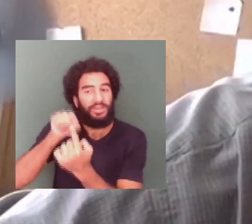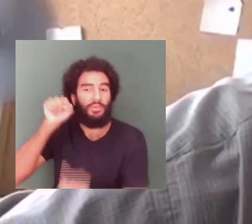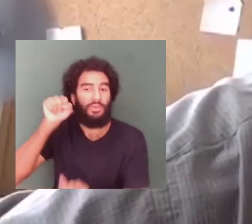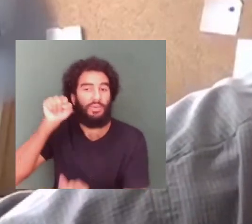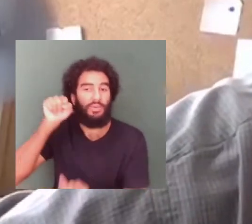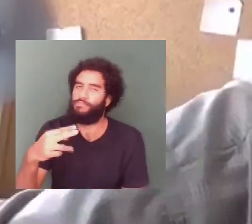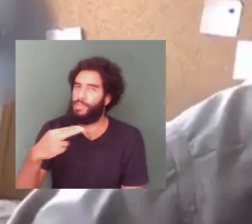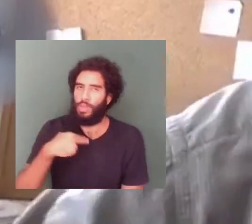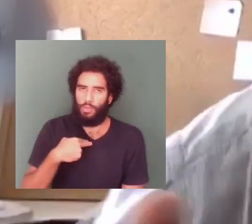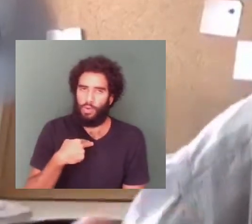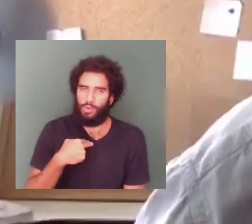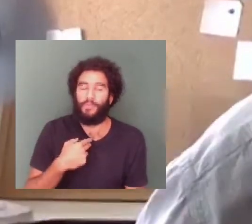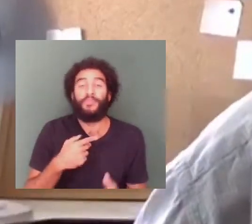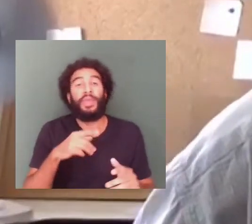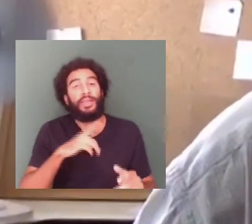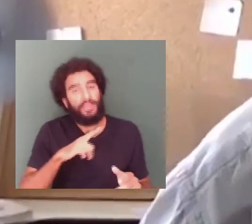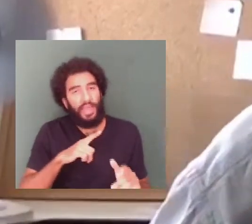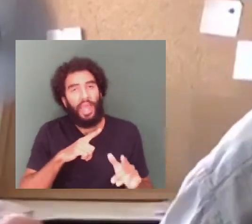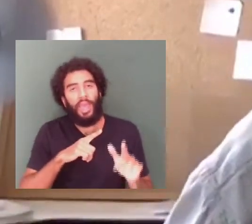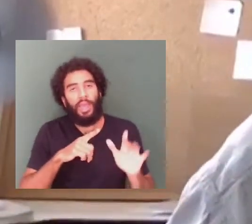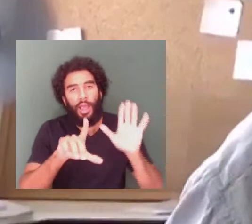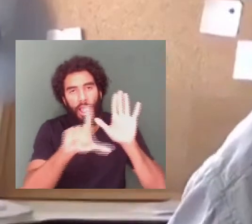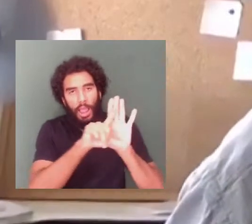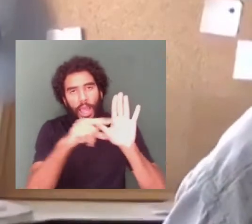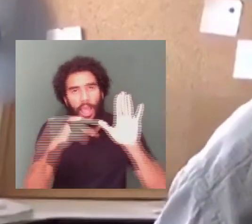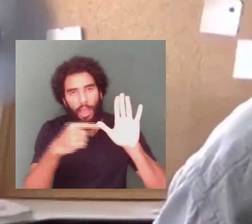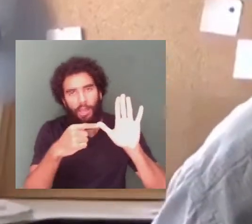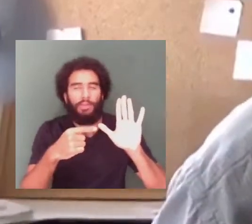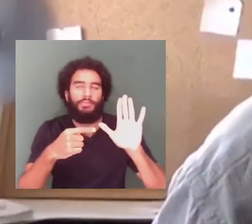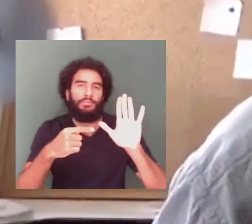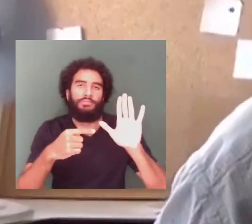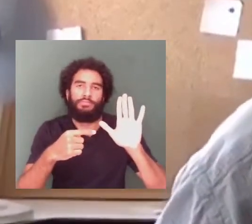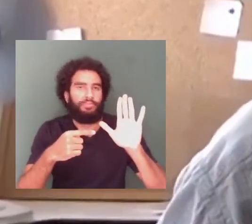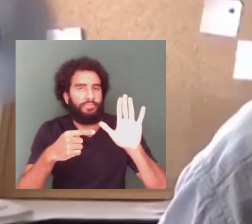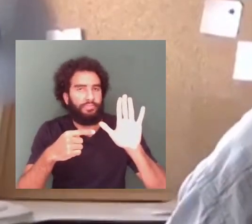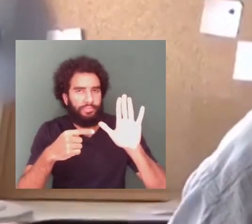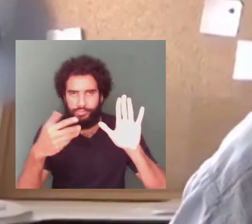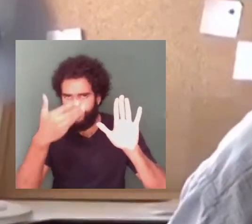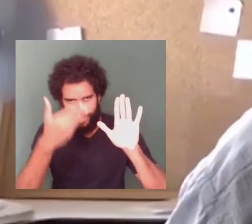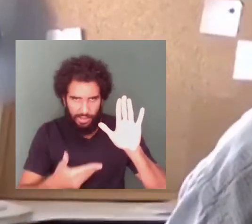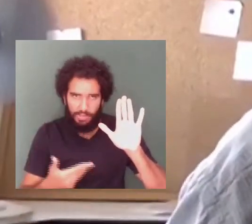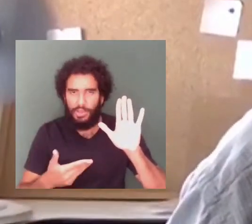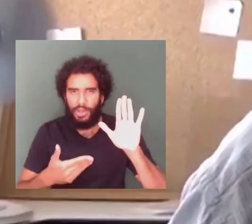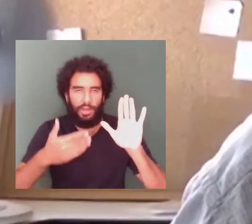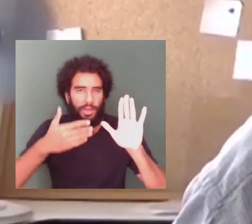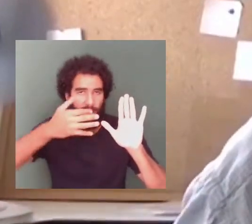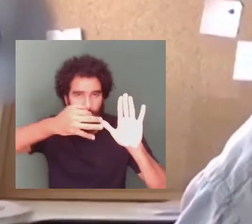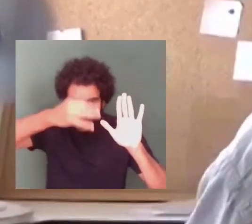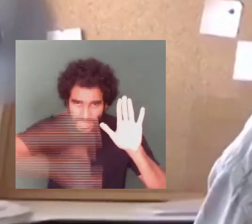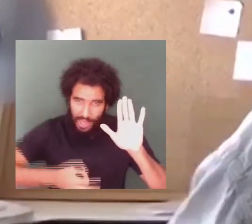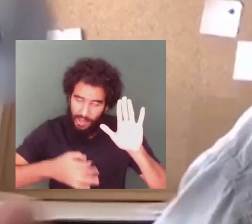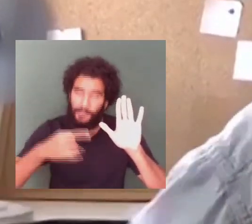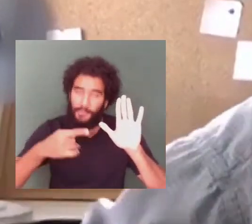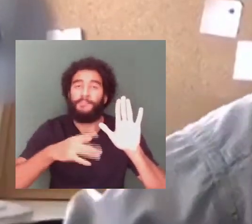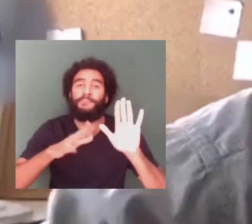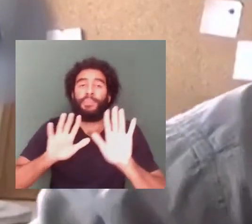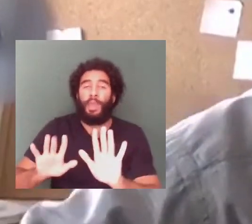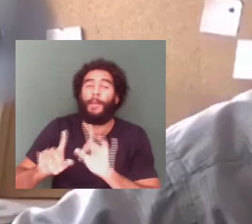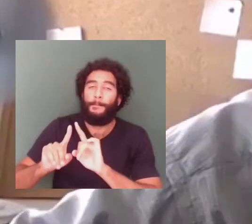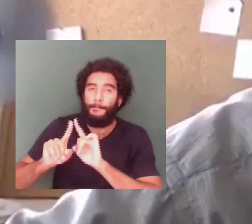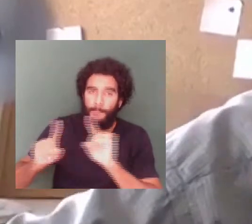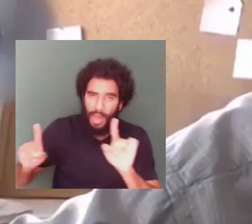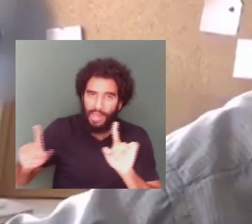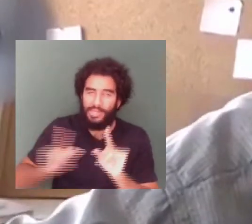such and such purpose. That's forbidden. But there's what's written in the law,